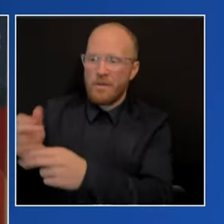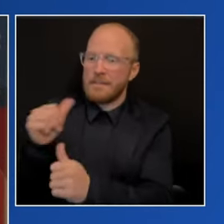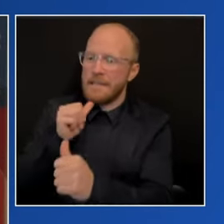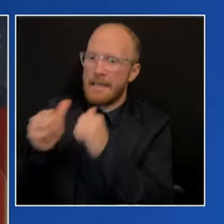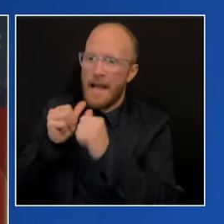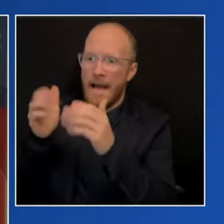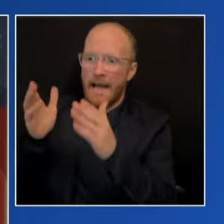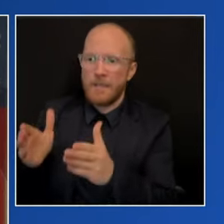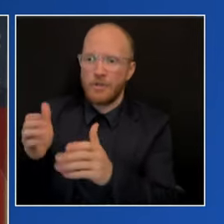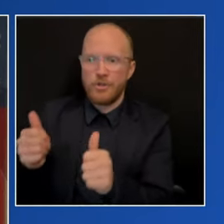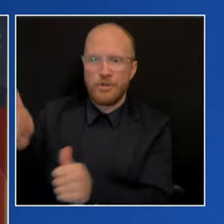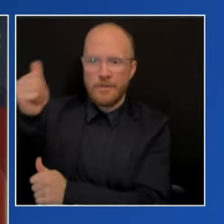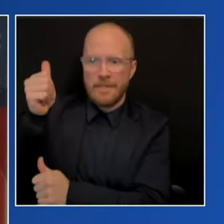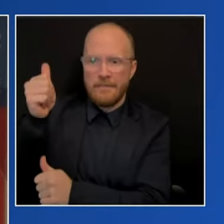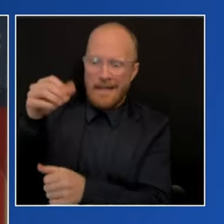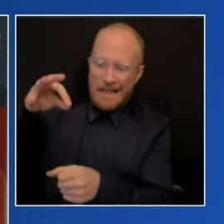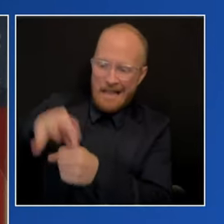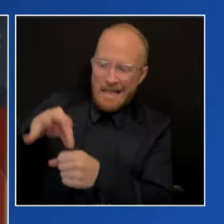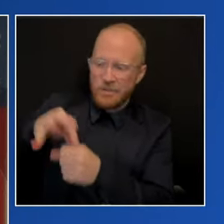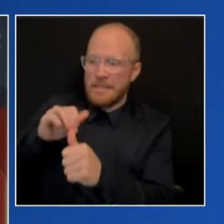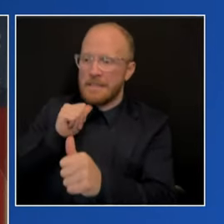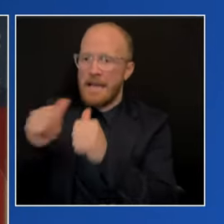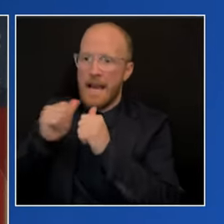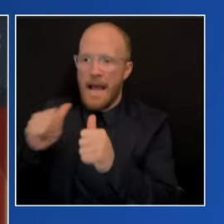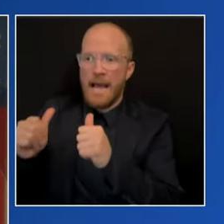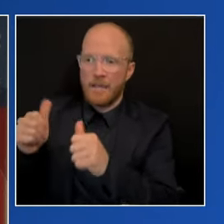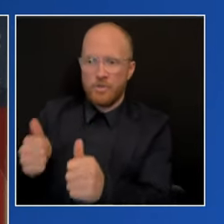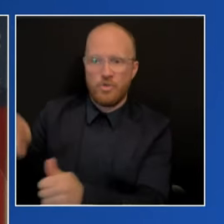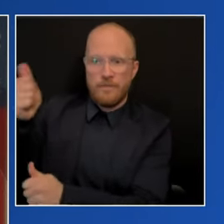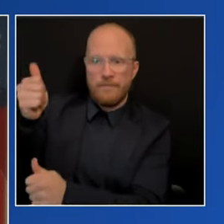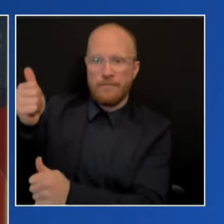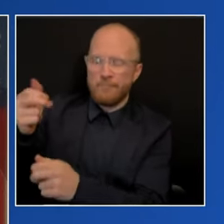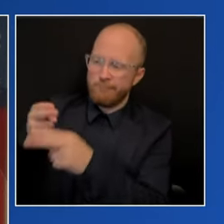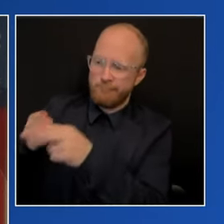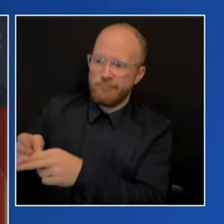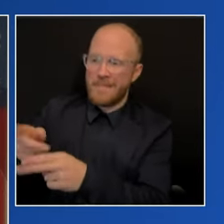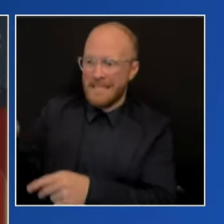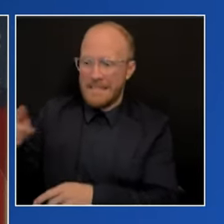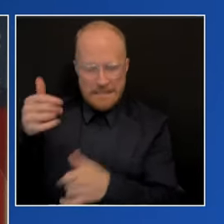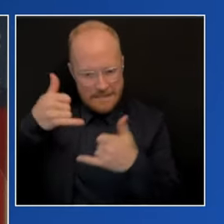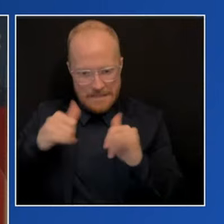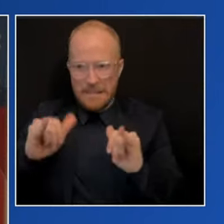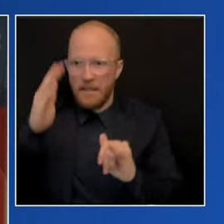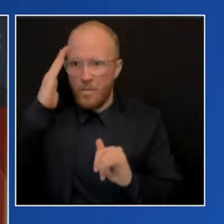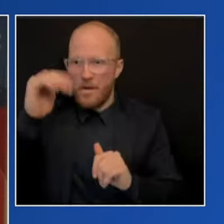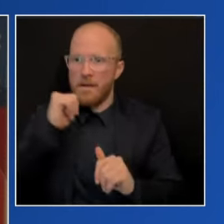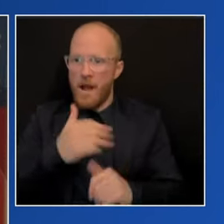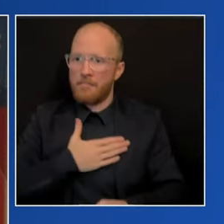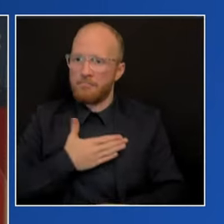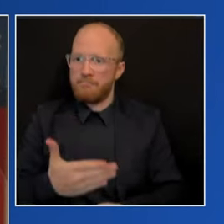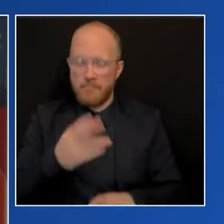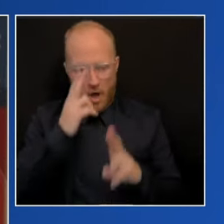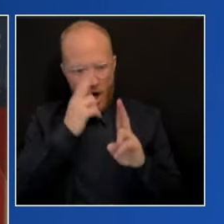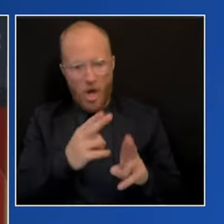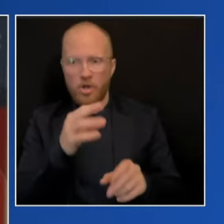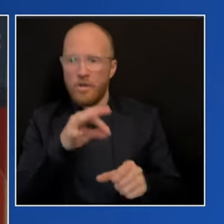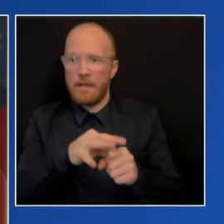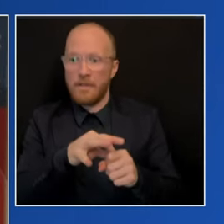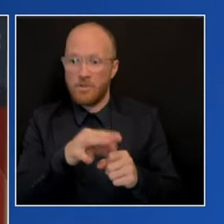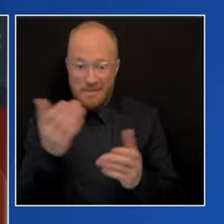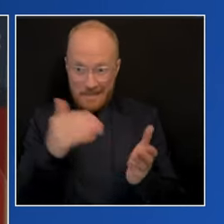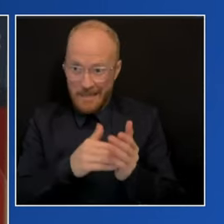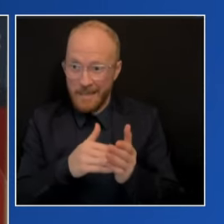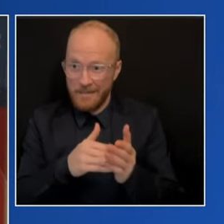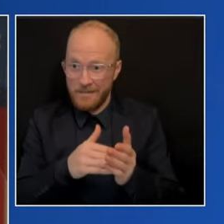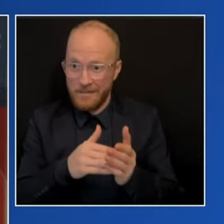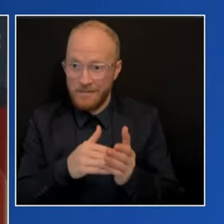election denier-in-chief. Once again, he's saying he won't honor the results of the election if he loses.